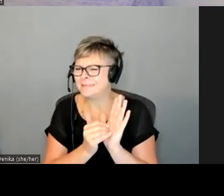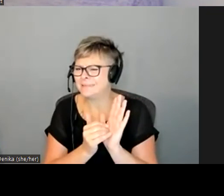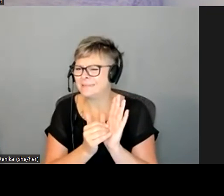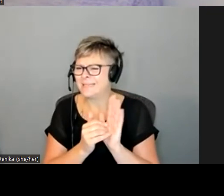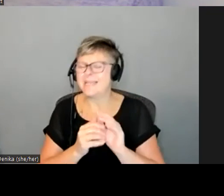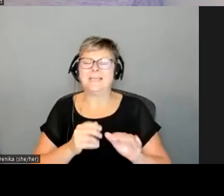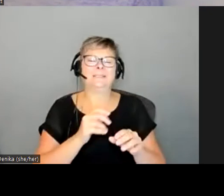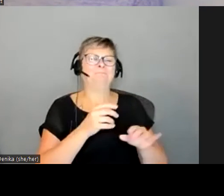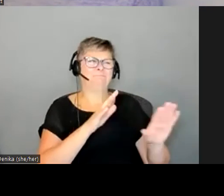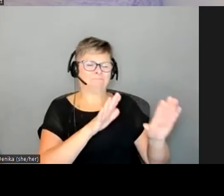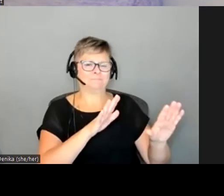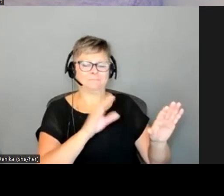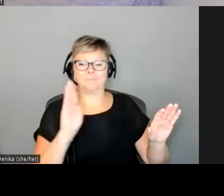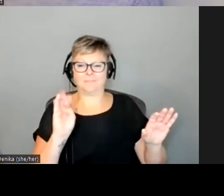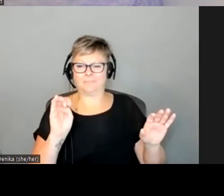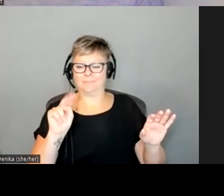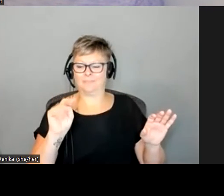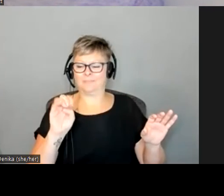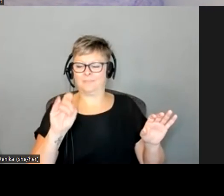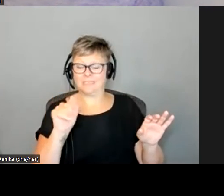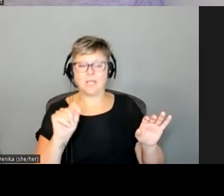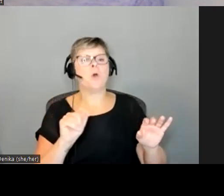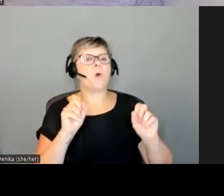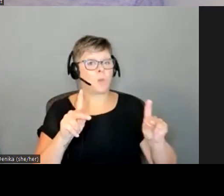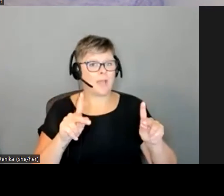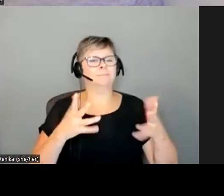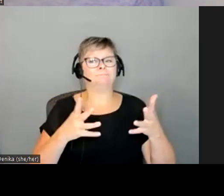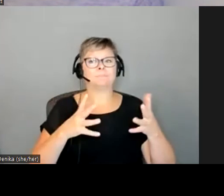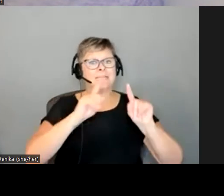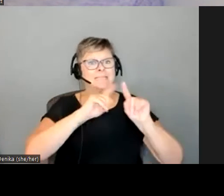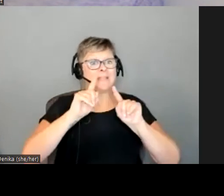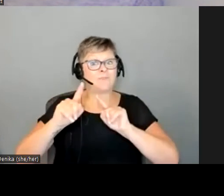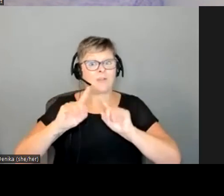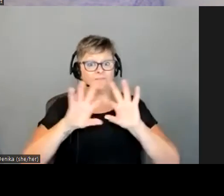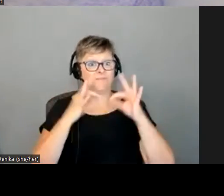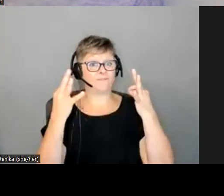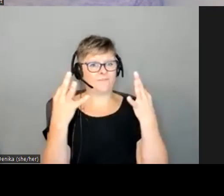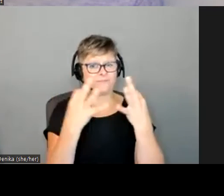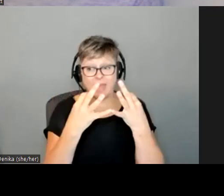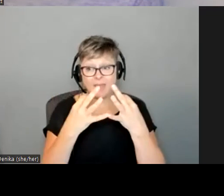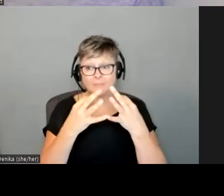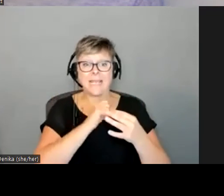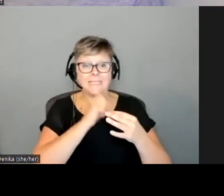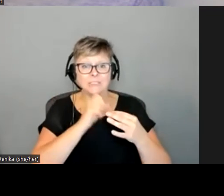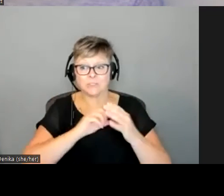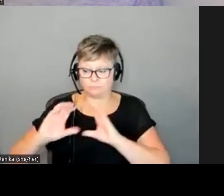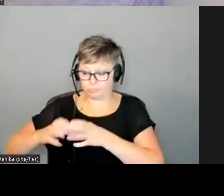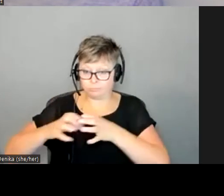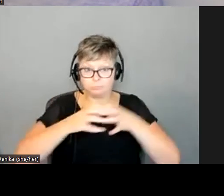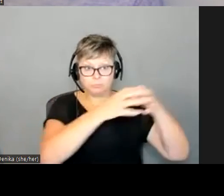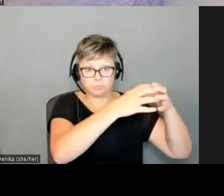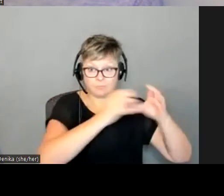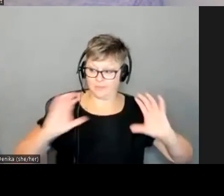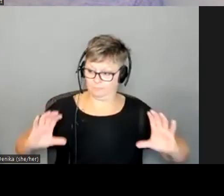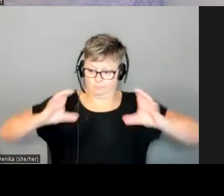of a, so is our intergenerational relations and intergenerational activities at the heart of what you do?